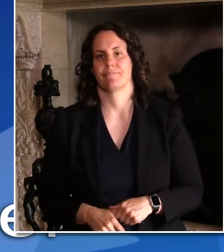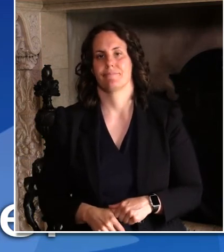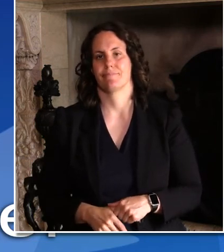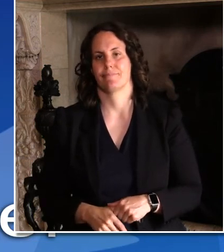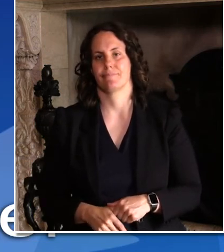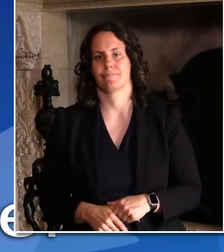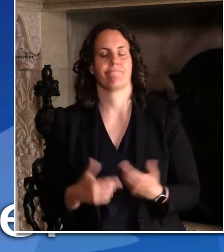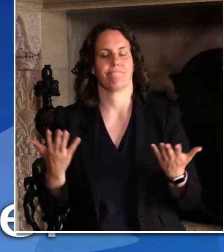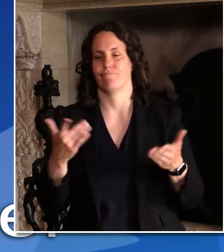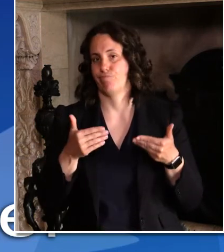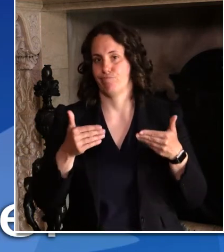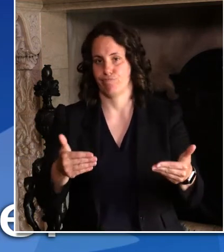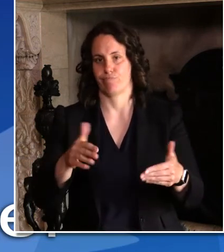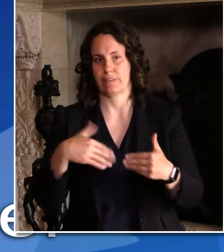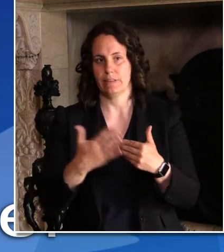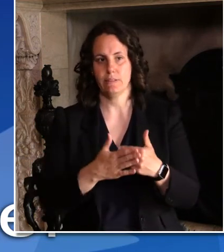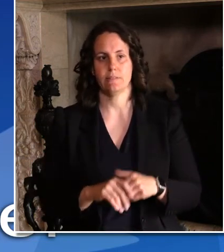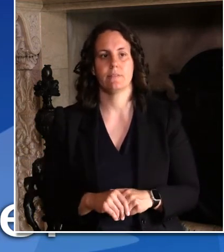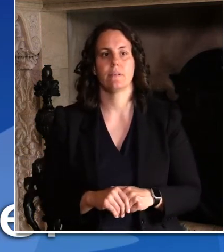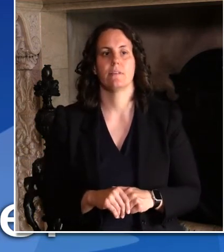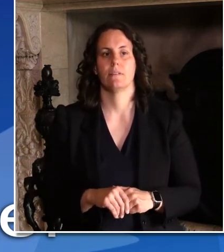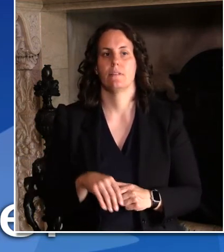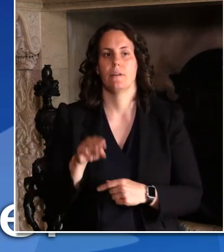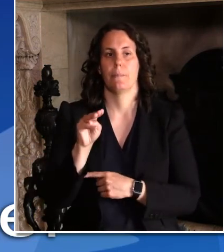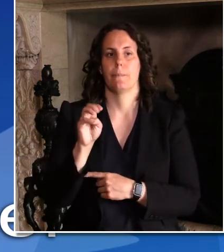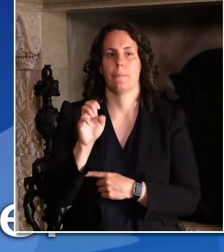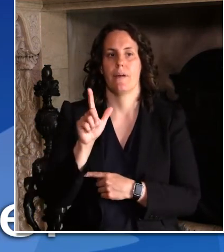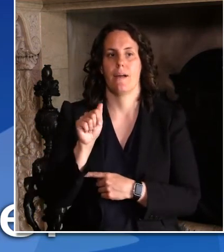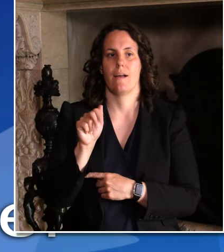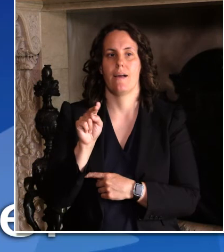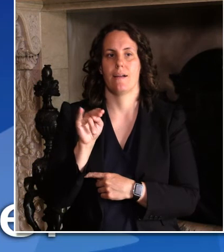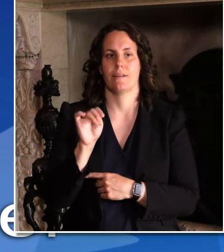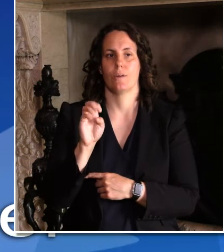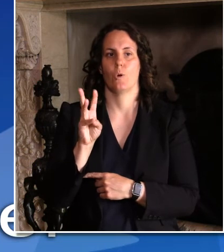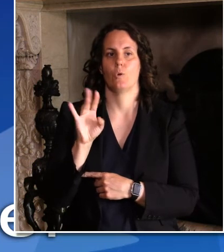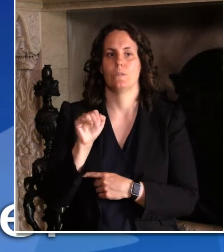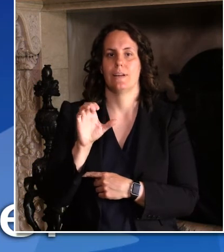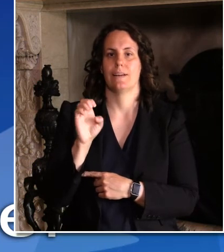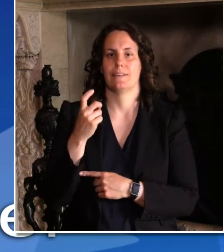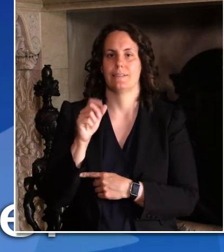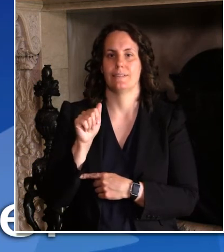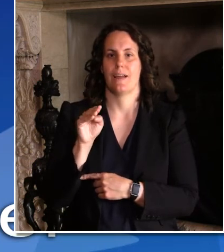Okay, we'll move on then to Melanie Conklin from Wisconsin Examiner. Melanie.